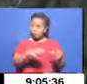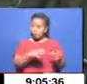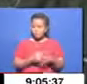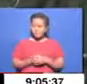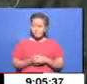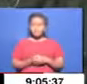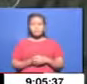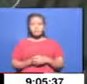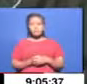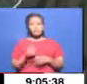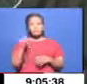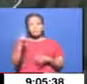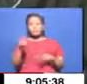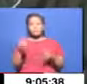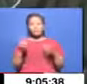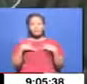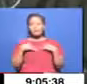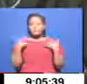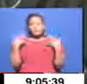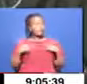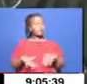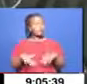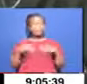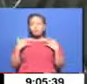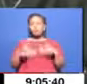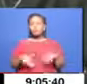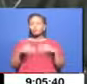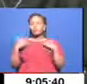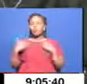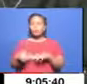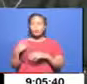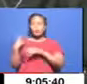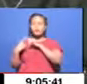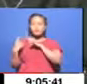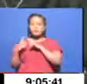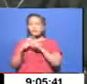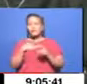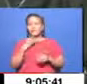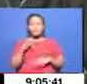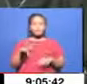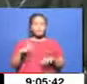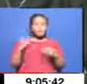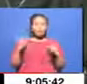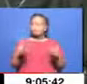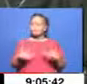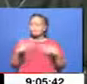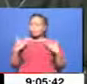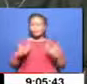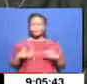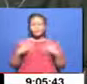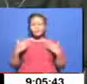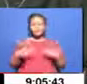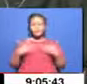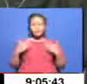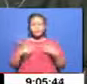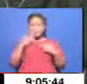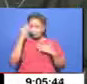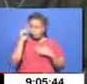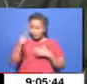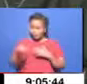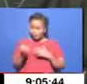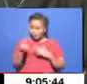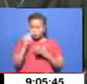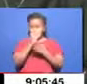been an enlightening experience. I feel so proud of this erstwhile scheme that helps young Kenyans